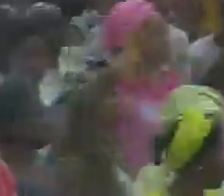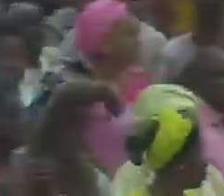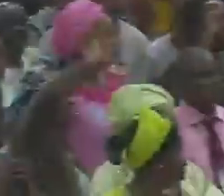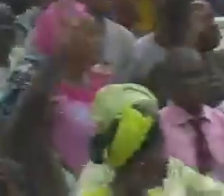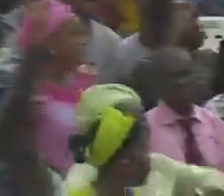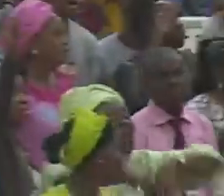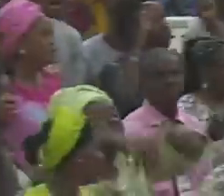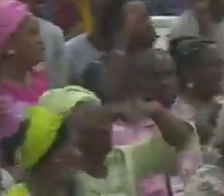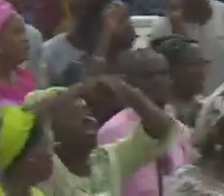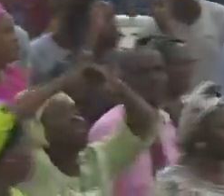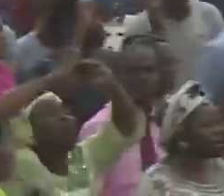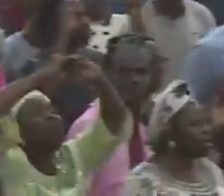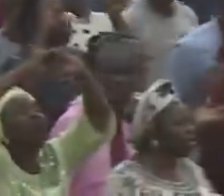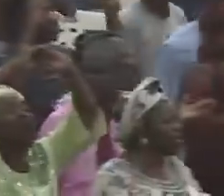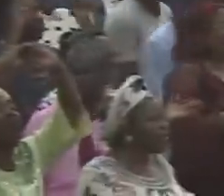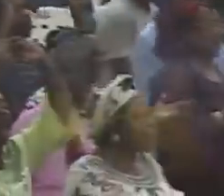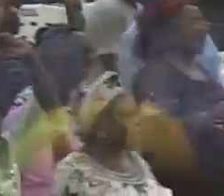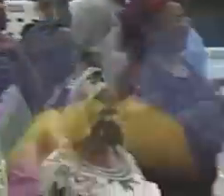Thank you, my Father.